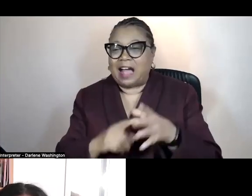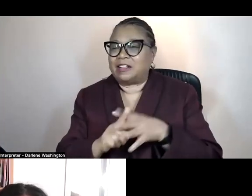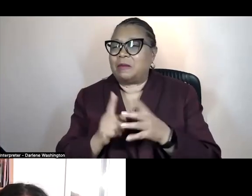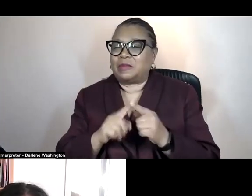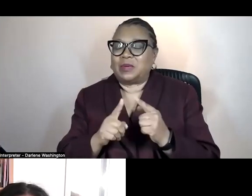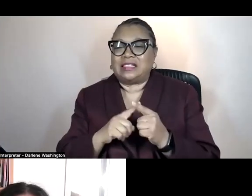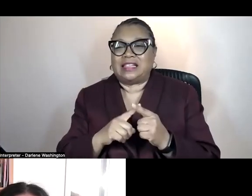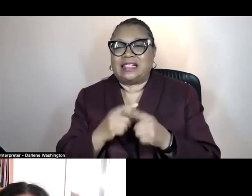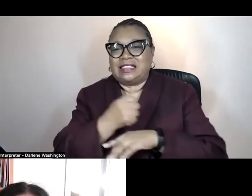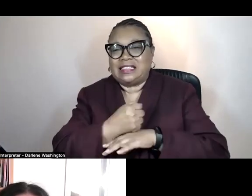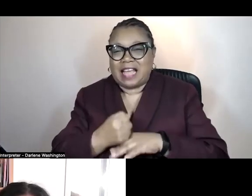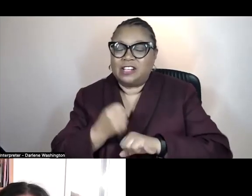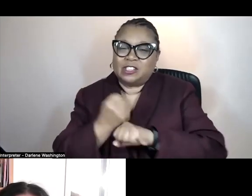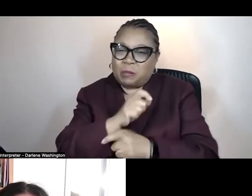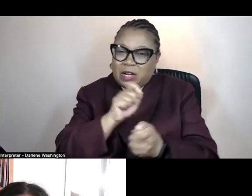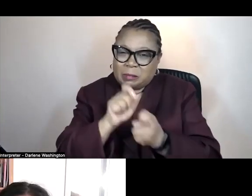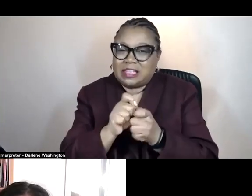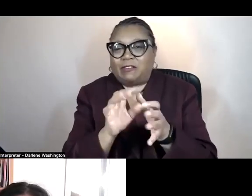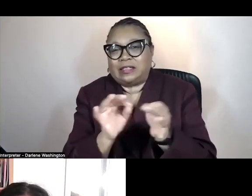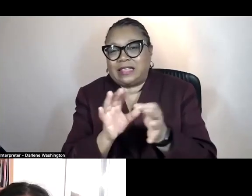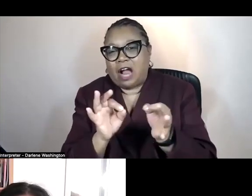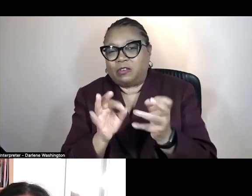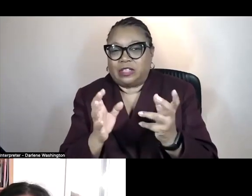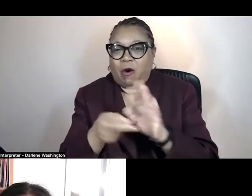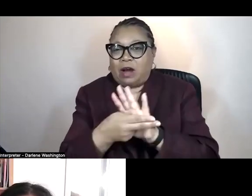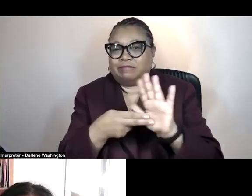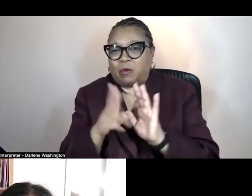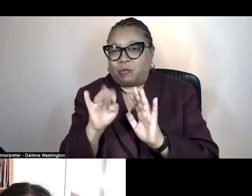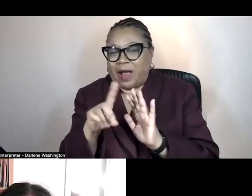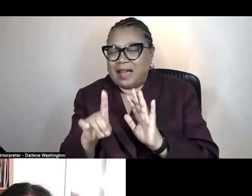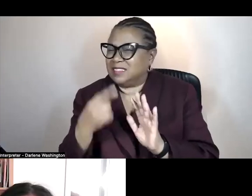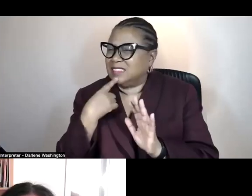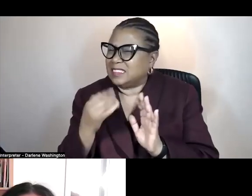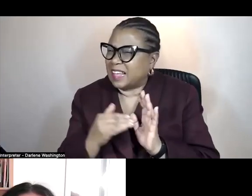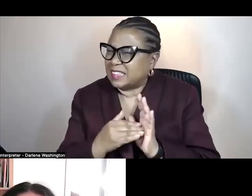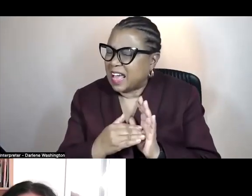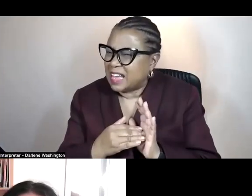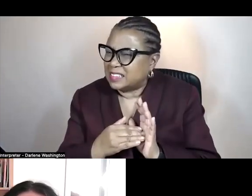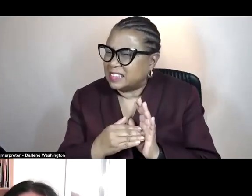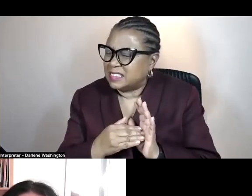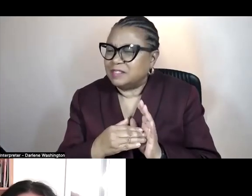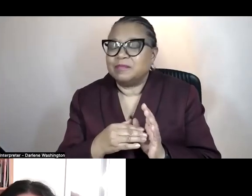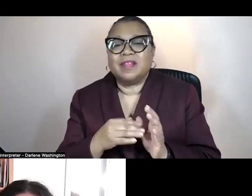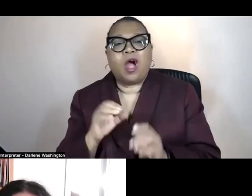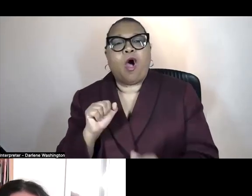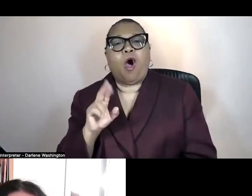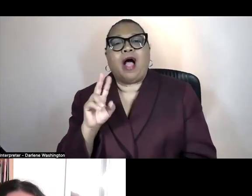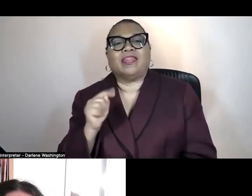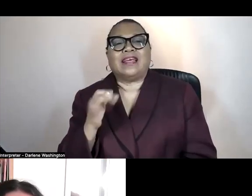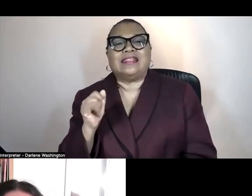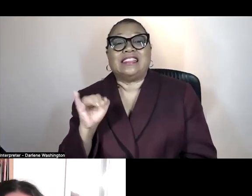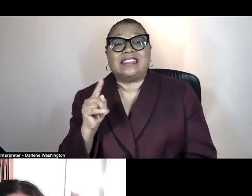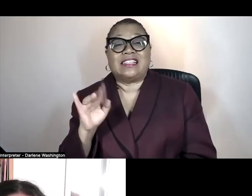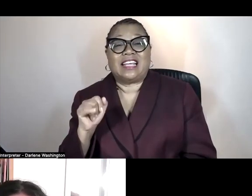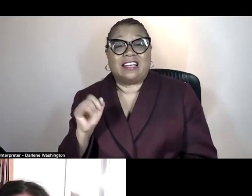which is staged to support a particular narrative or brand. I'm sorry, what was the first part of the question? Should authenticity